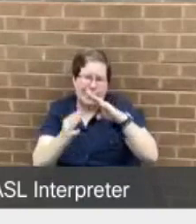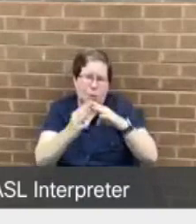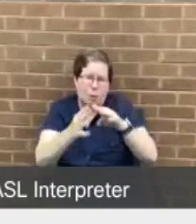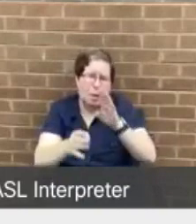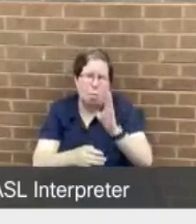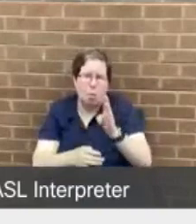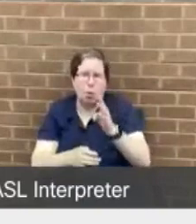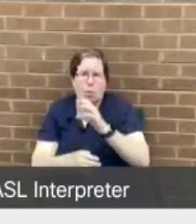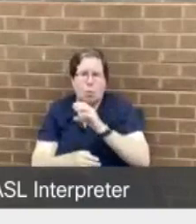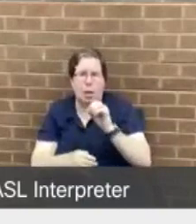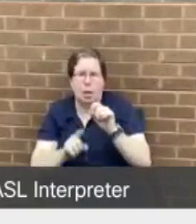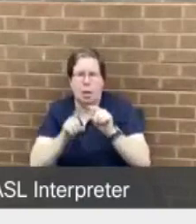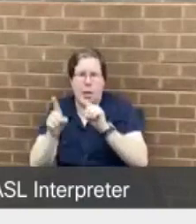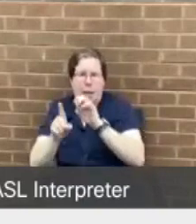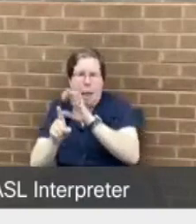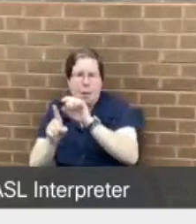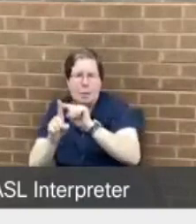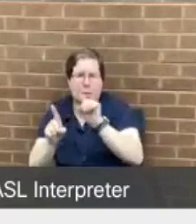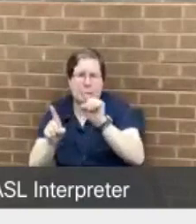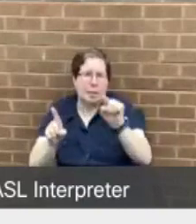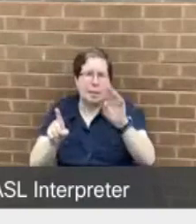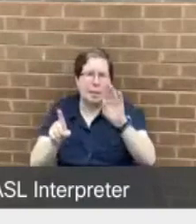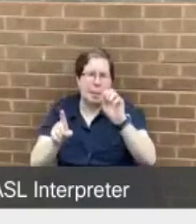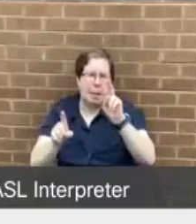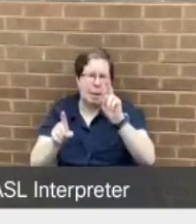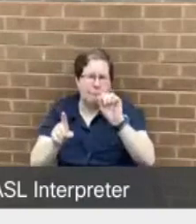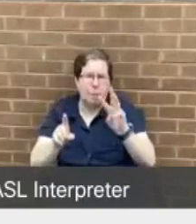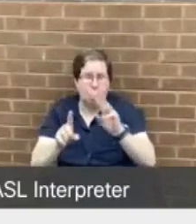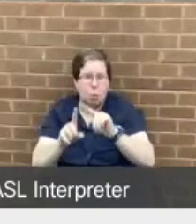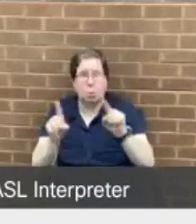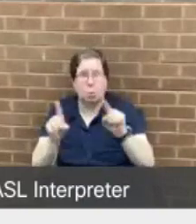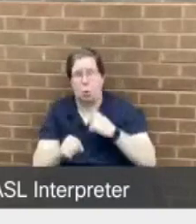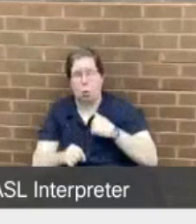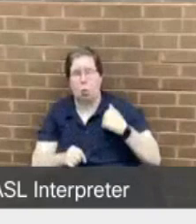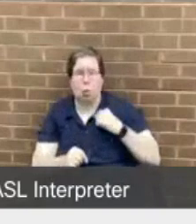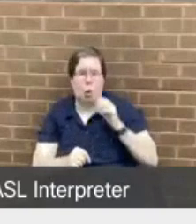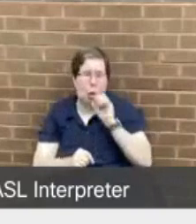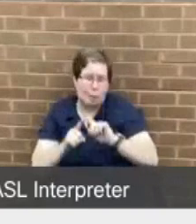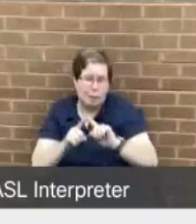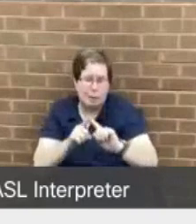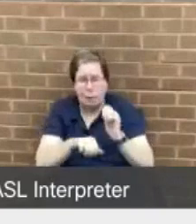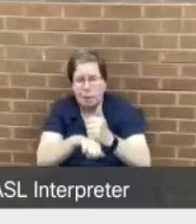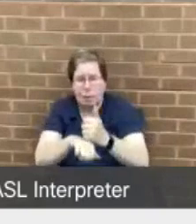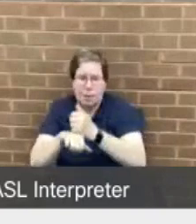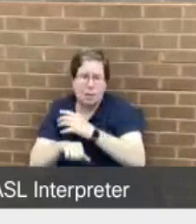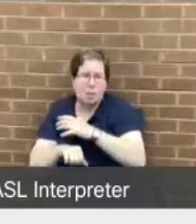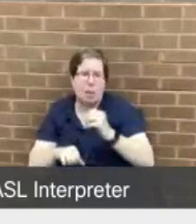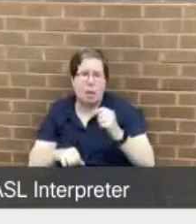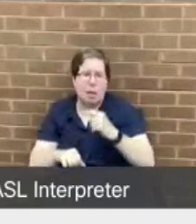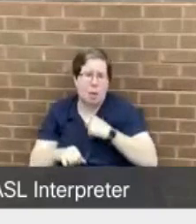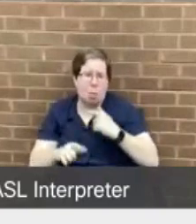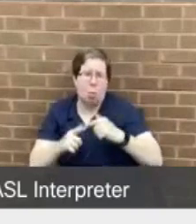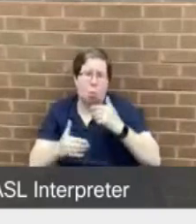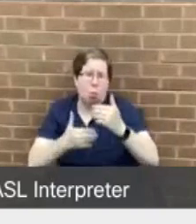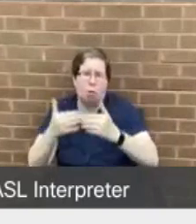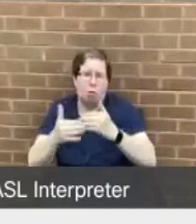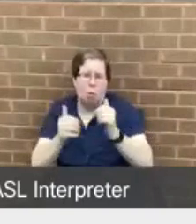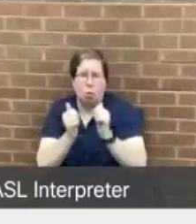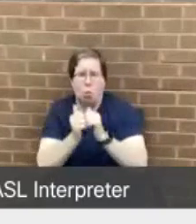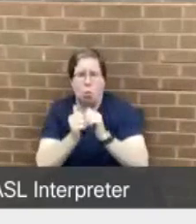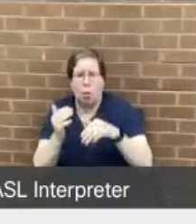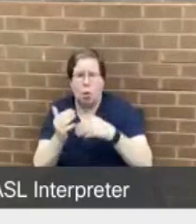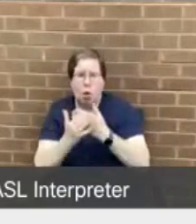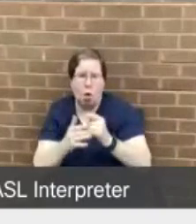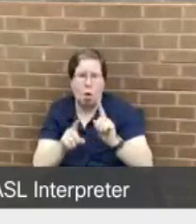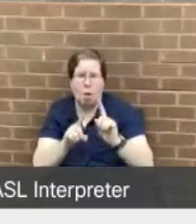Bayview community and Ellicott City. We look forward to continuing implementation efforts and moving forward on all of the 30